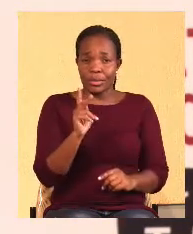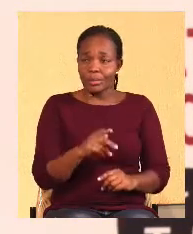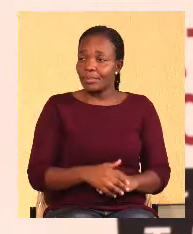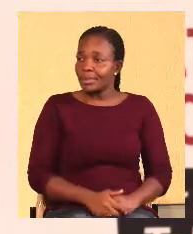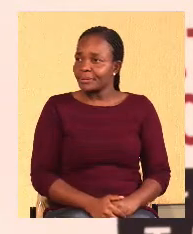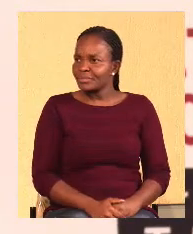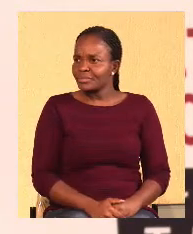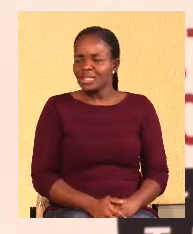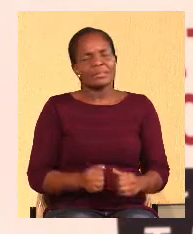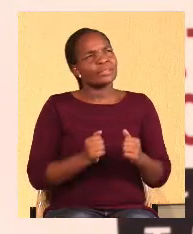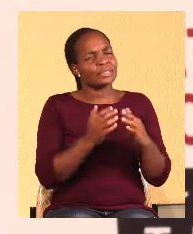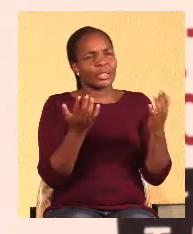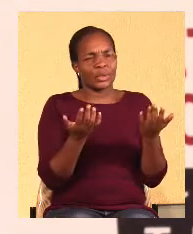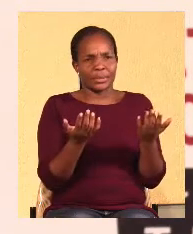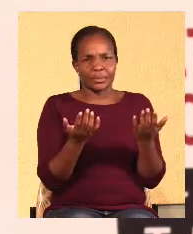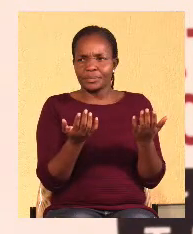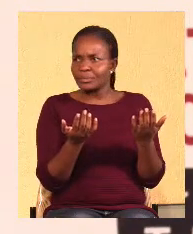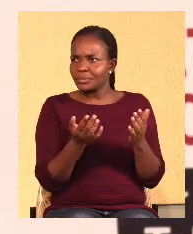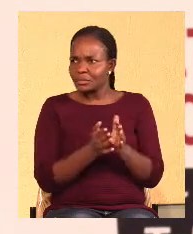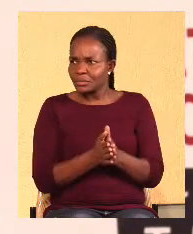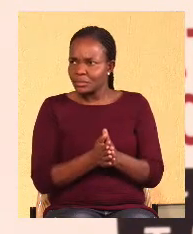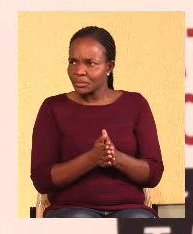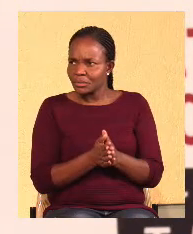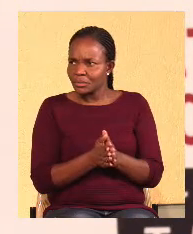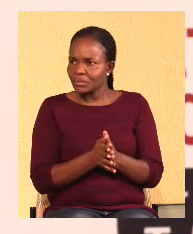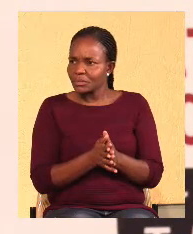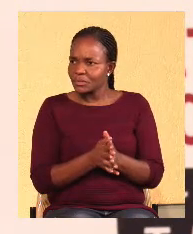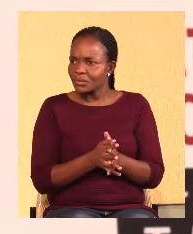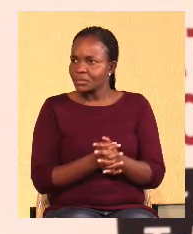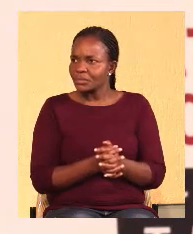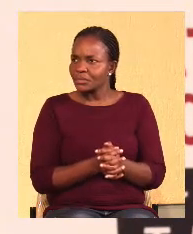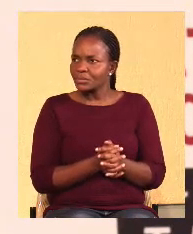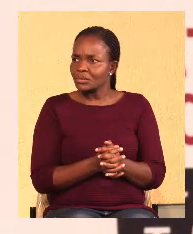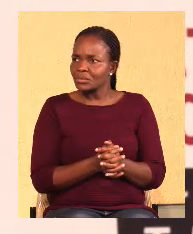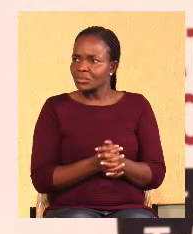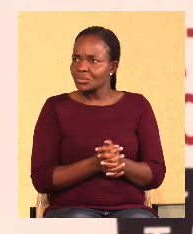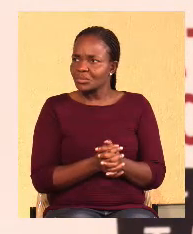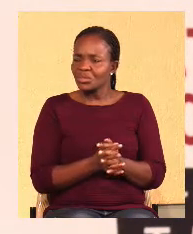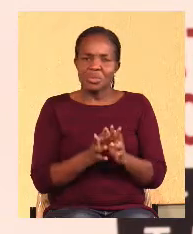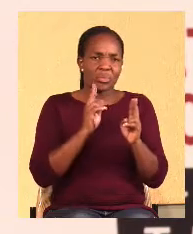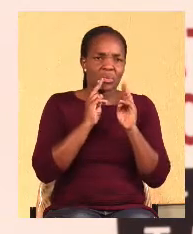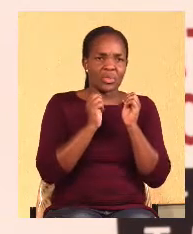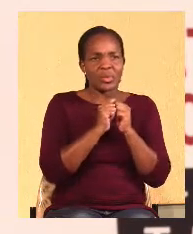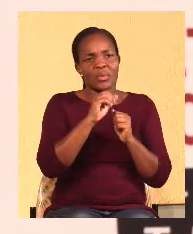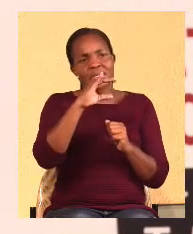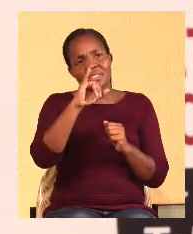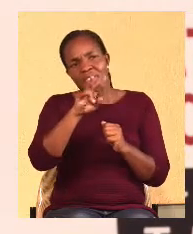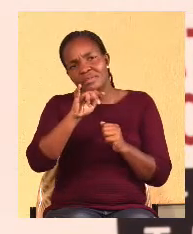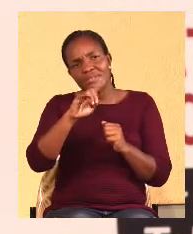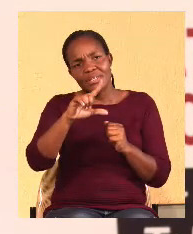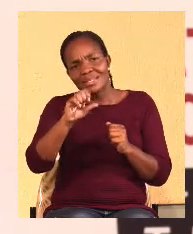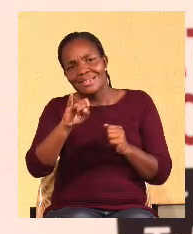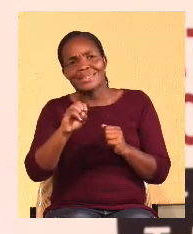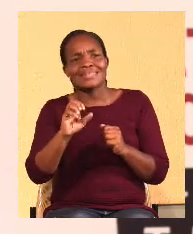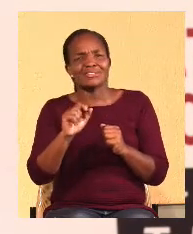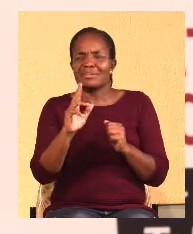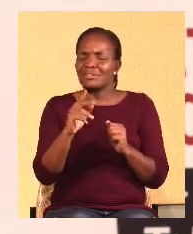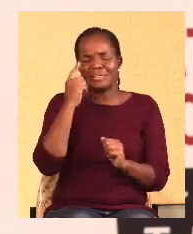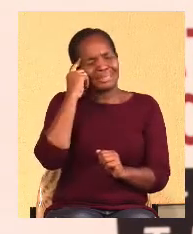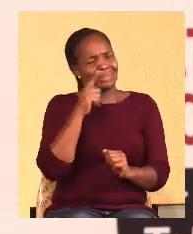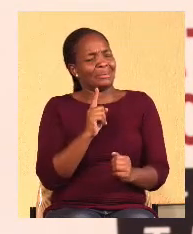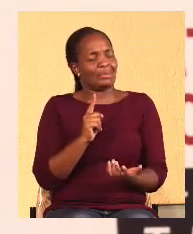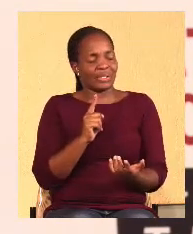Maybe to start with defining what is surveillance, because we had been talking about surveillance, but probably some people